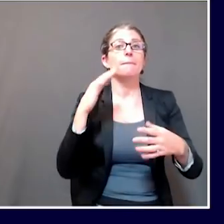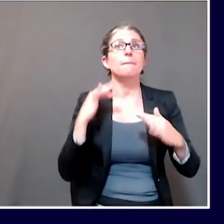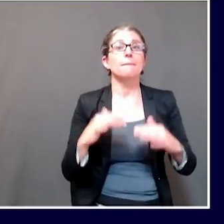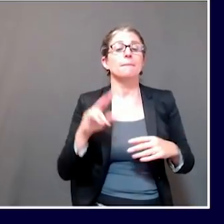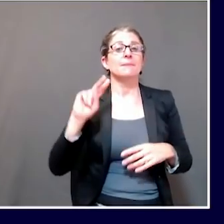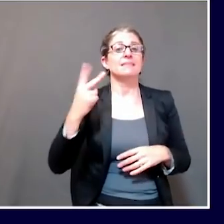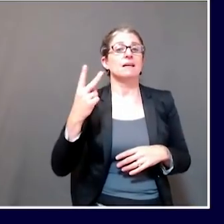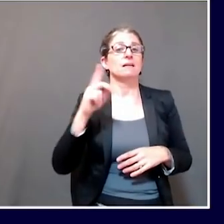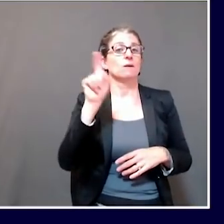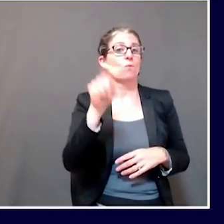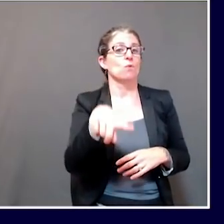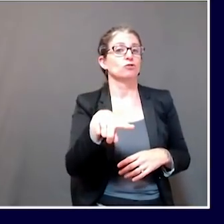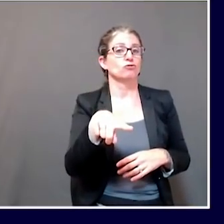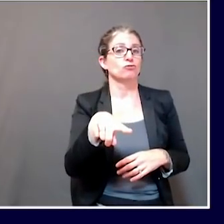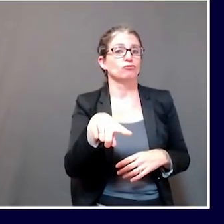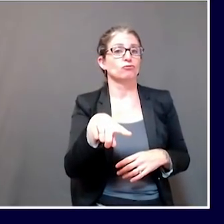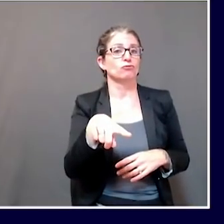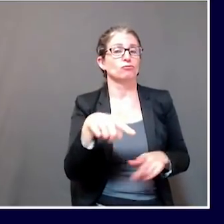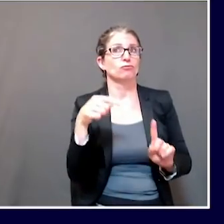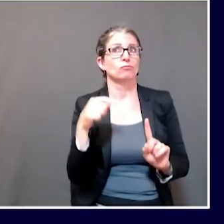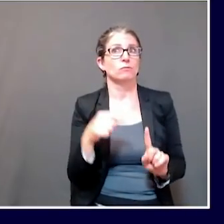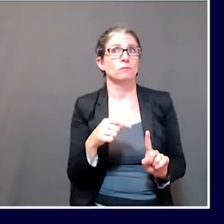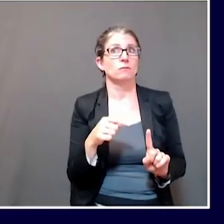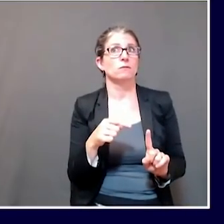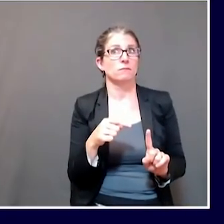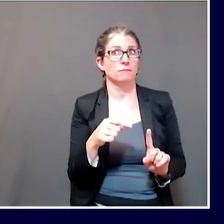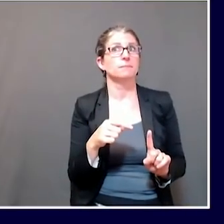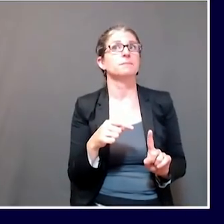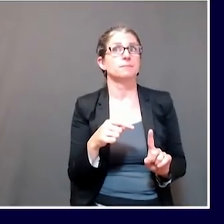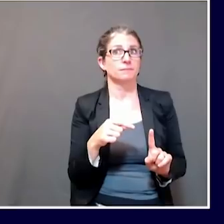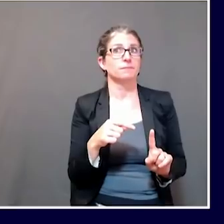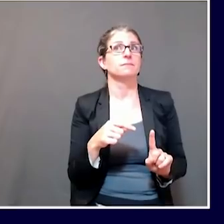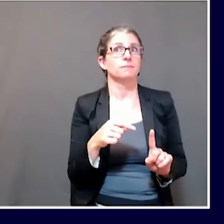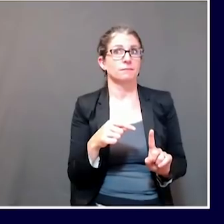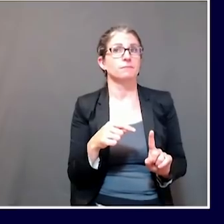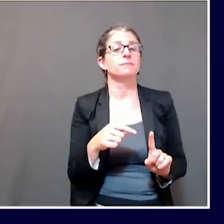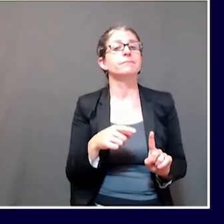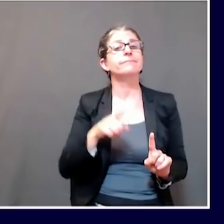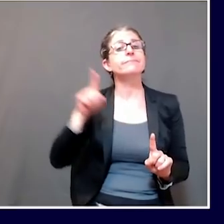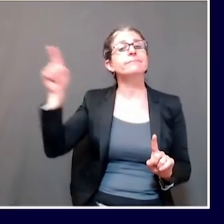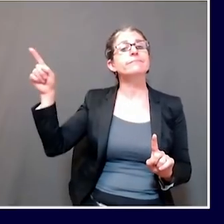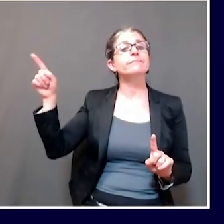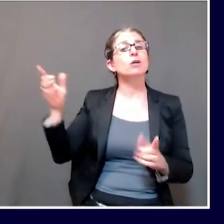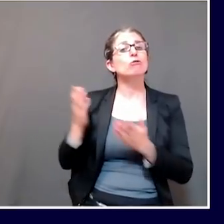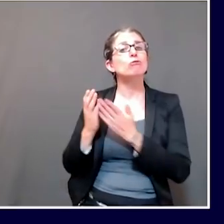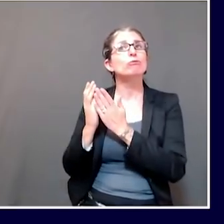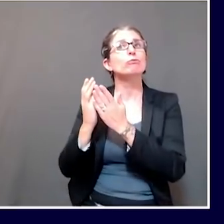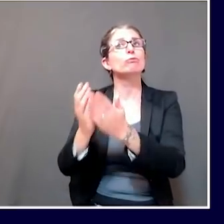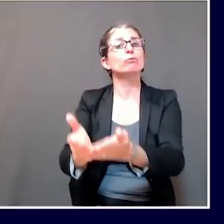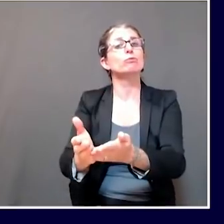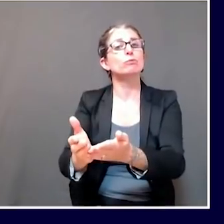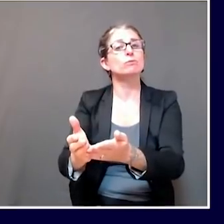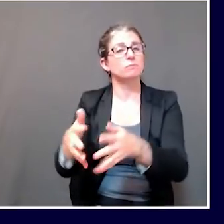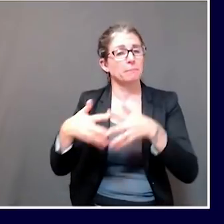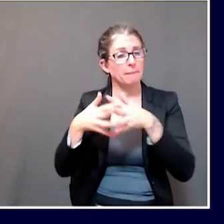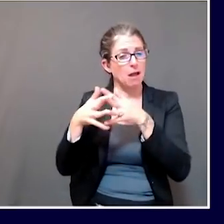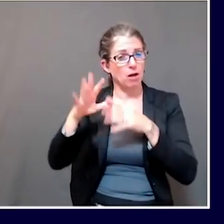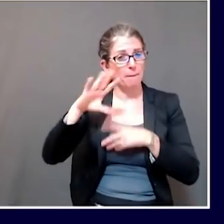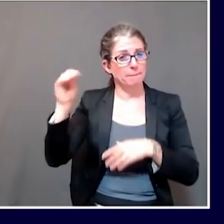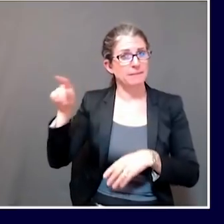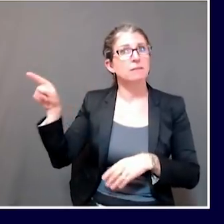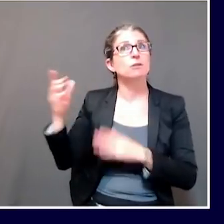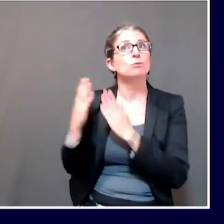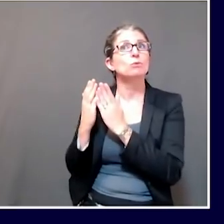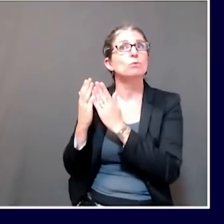latest on the CDC's review of the American Cruise Lines proposal to send ships to Maine in the fall? What do you know about the plan, and where's